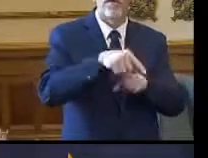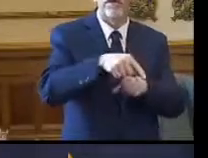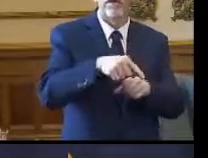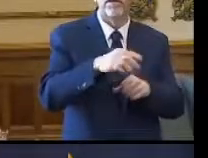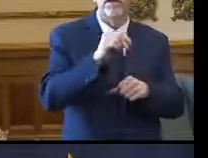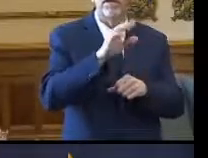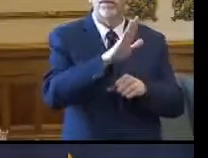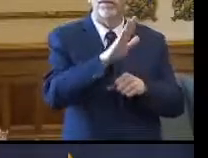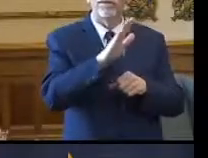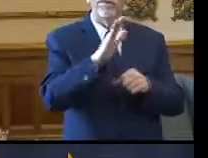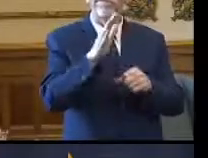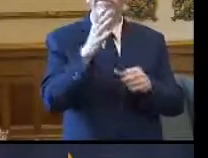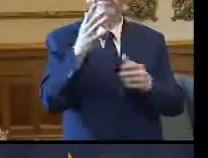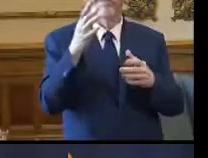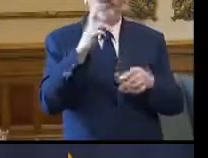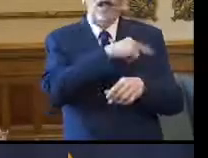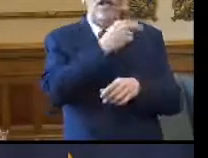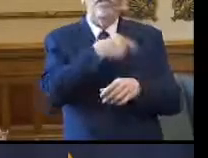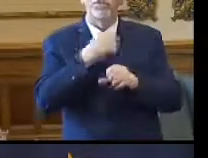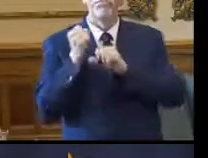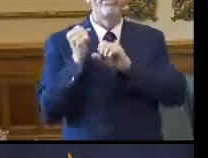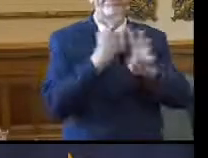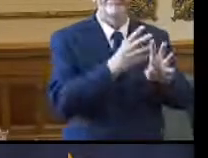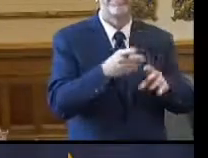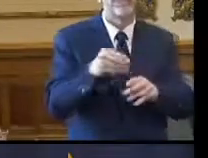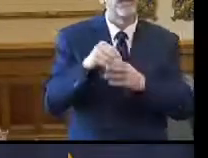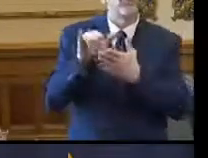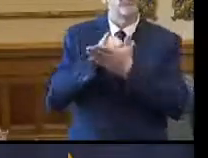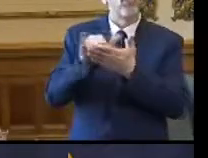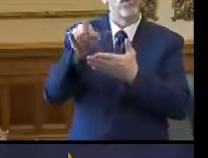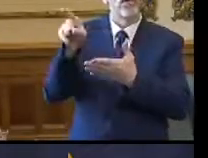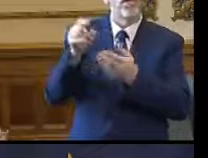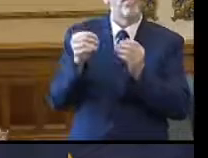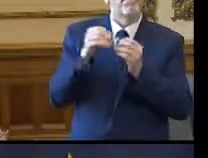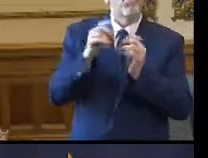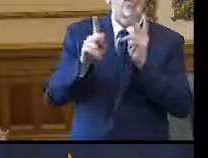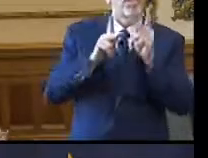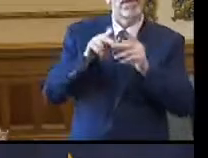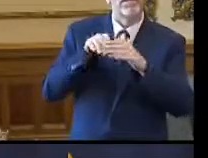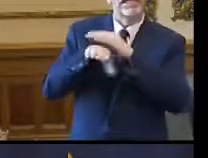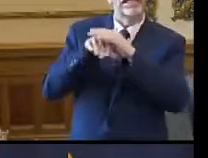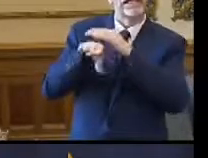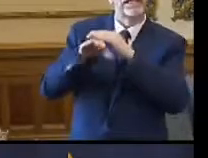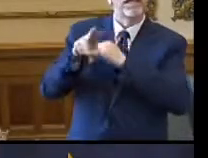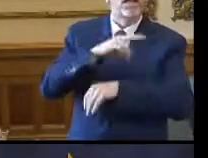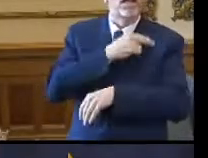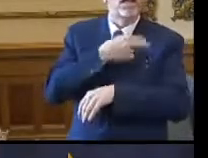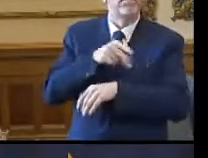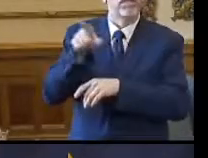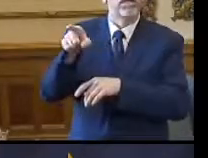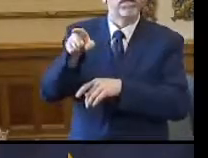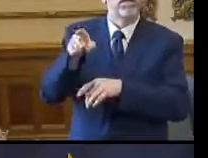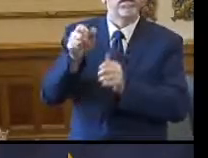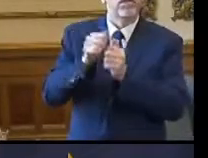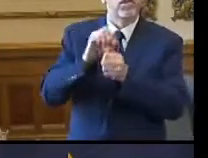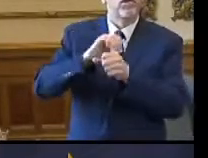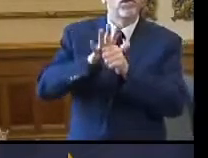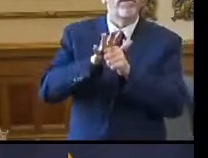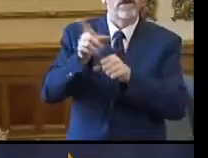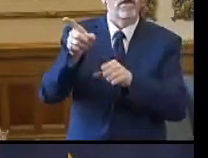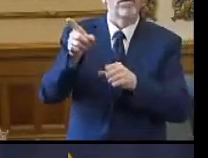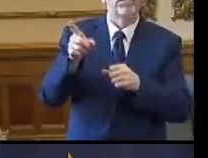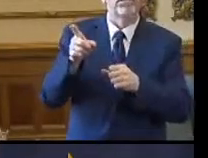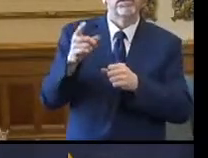and the traffic that we're seeing in our hospitals. In New York, more people were admitted into the hospital with the